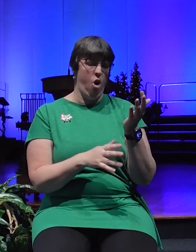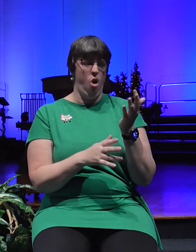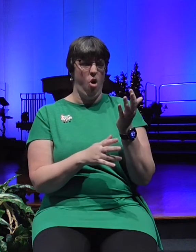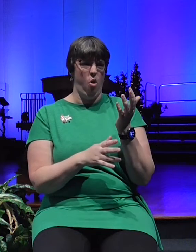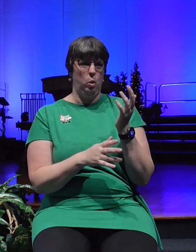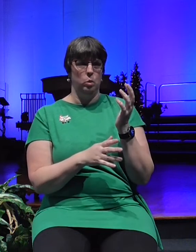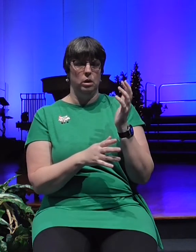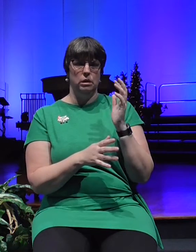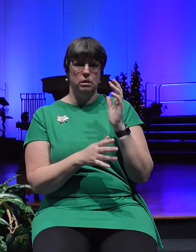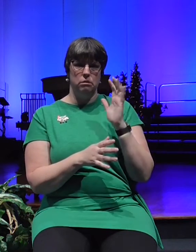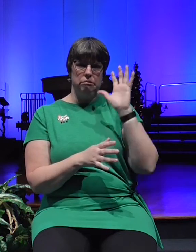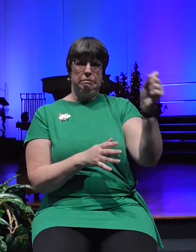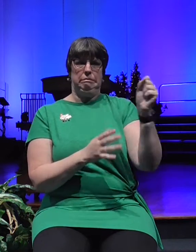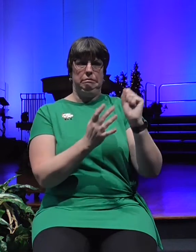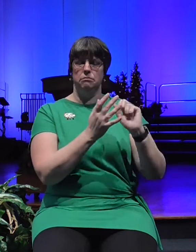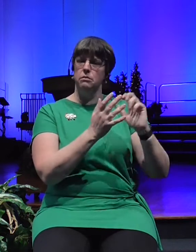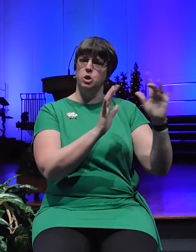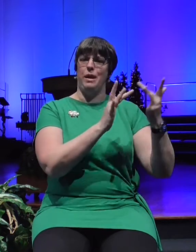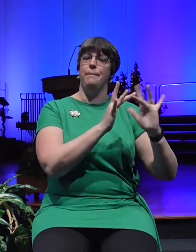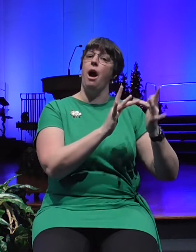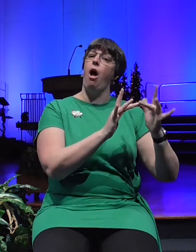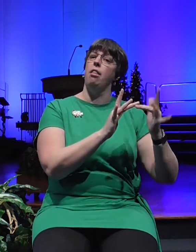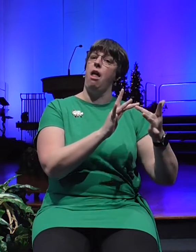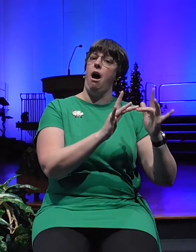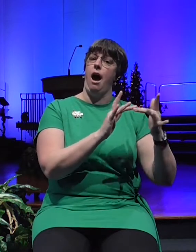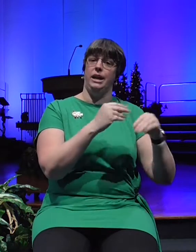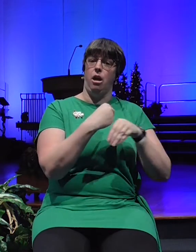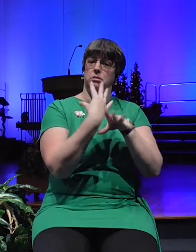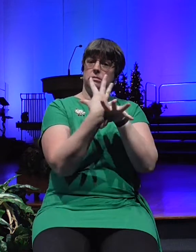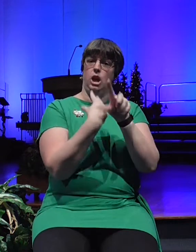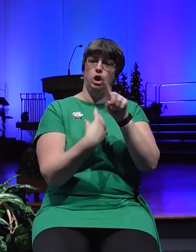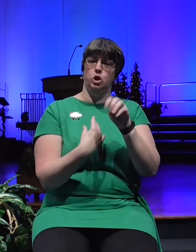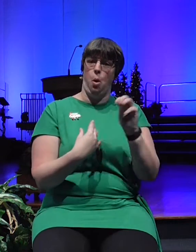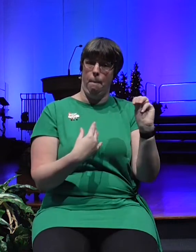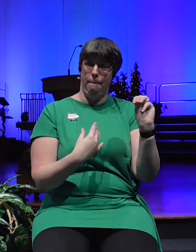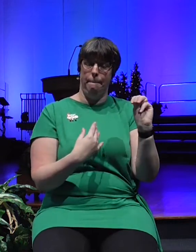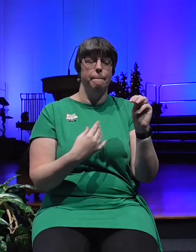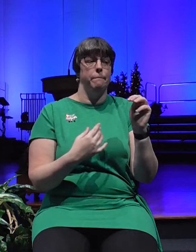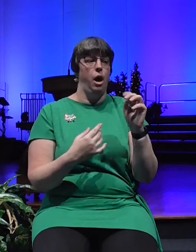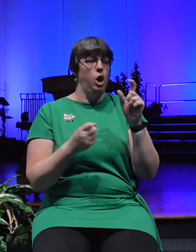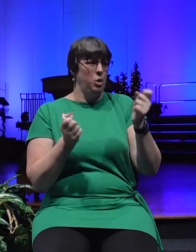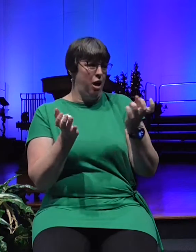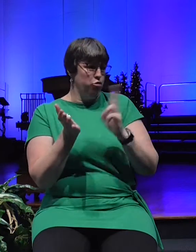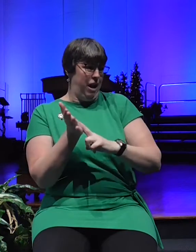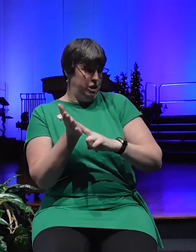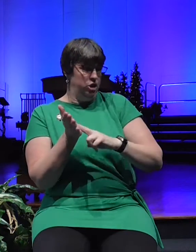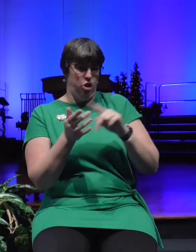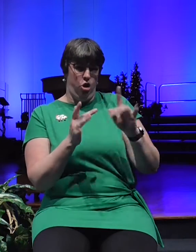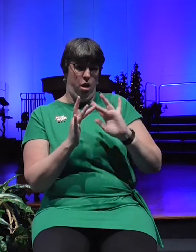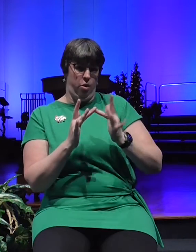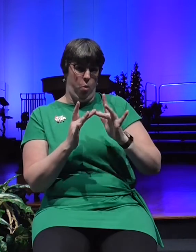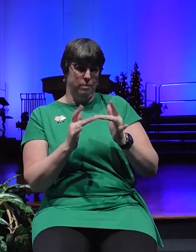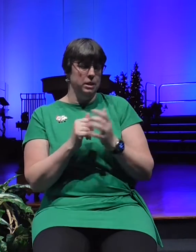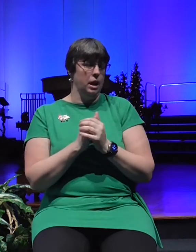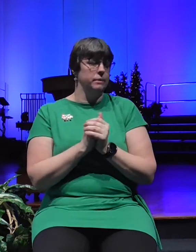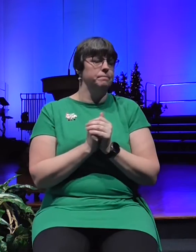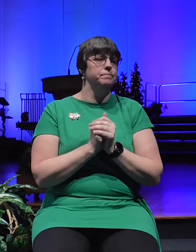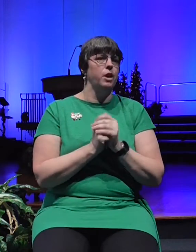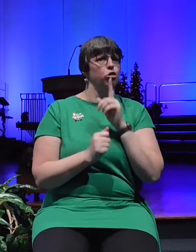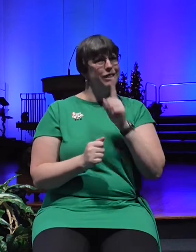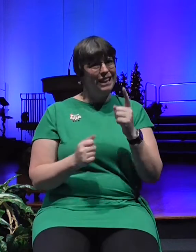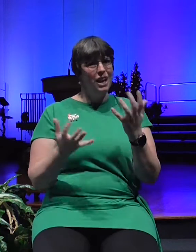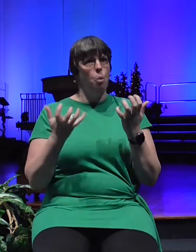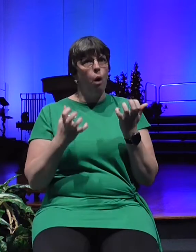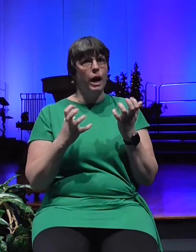pretty quickly to get online, because it's going to be on Zoom, and you can register on our webpage. I really wanted to